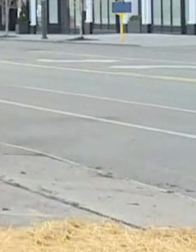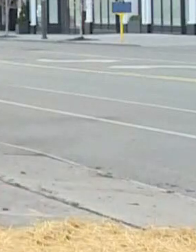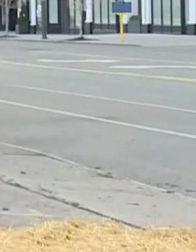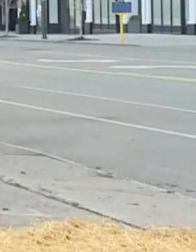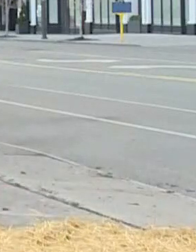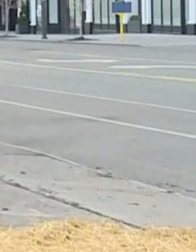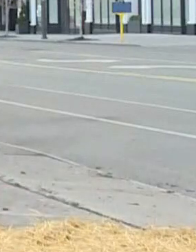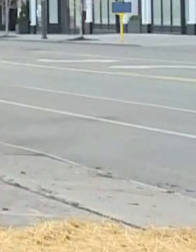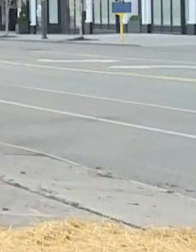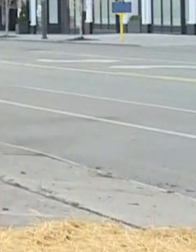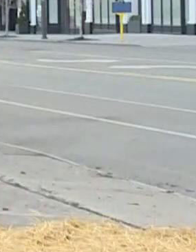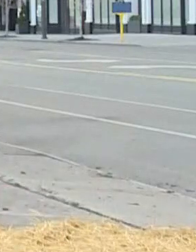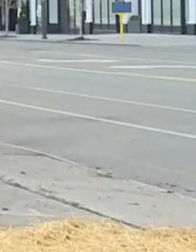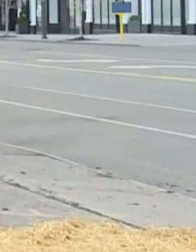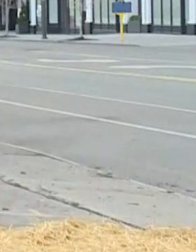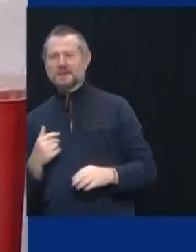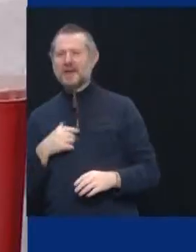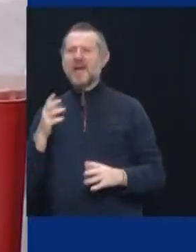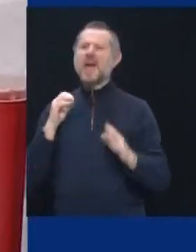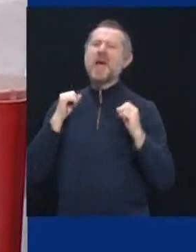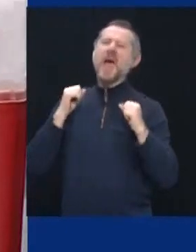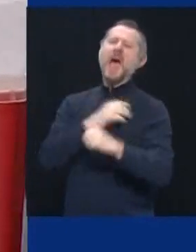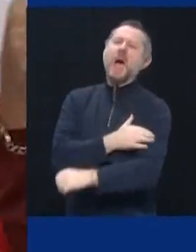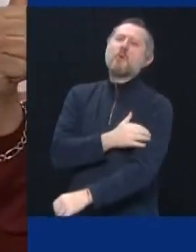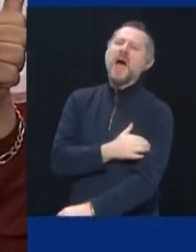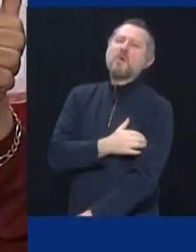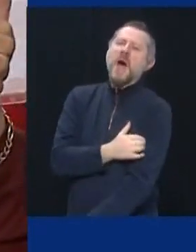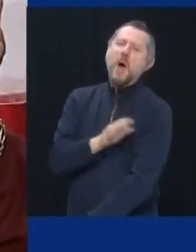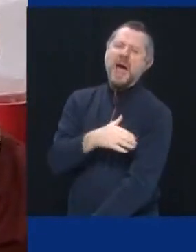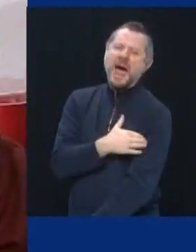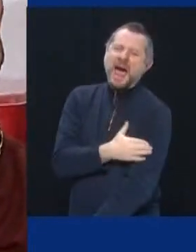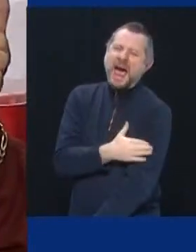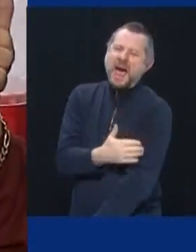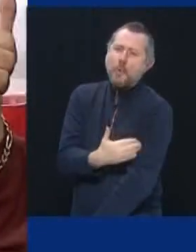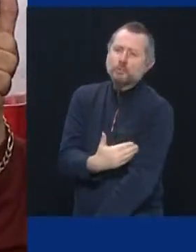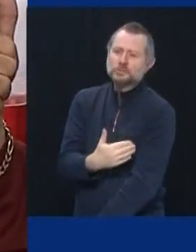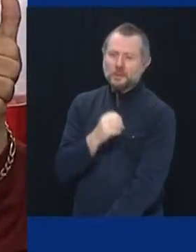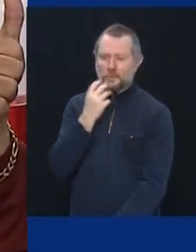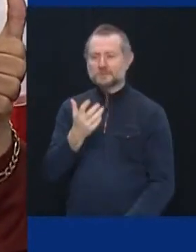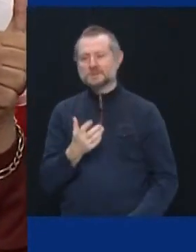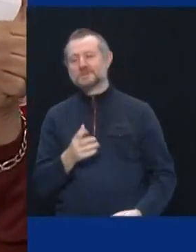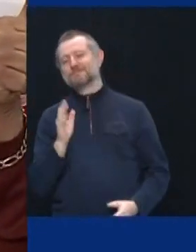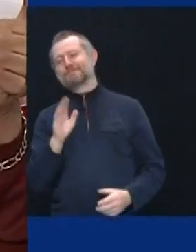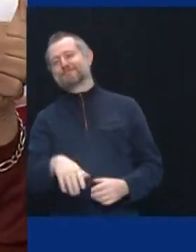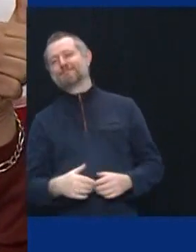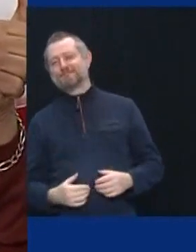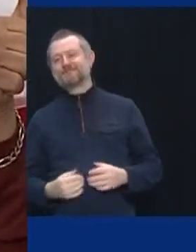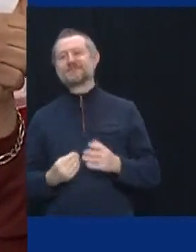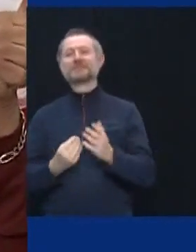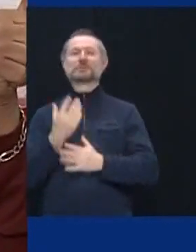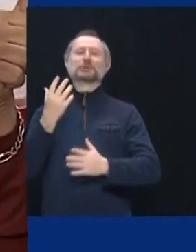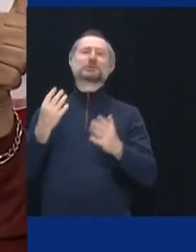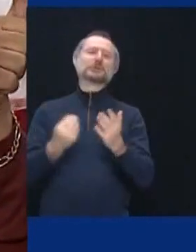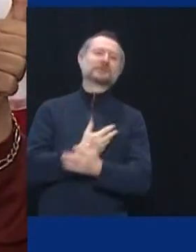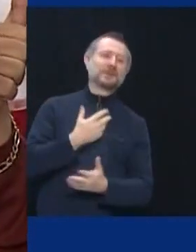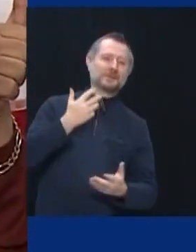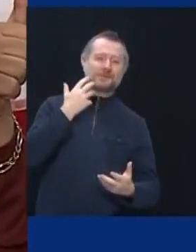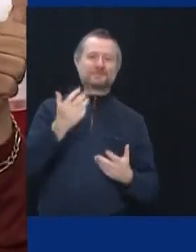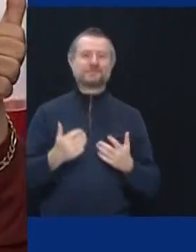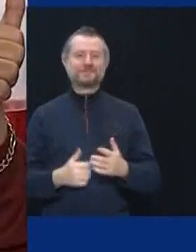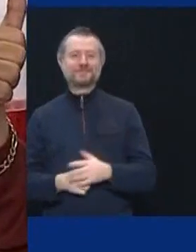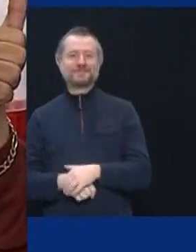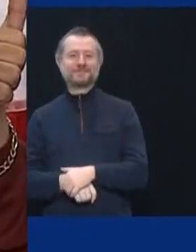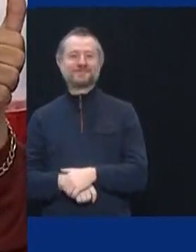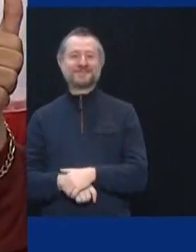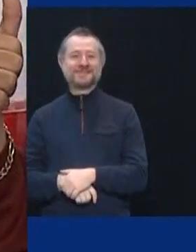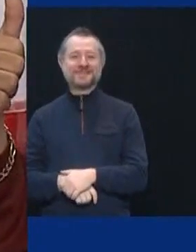any questions about them. Now, the governor did get his COVID vaccine earlier today, this shot at a